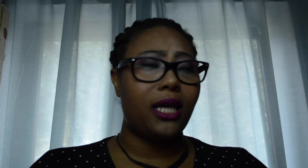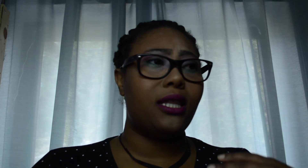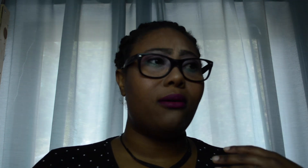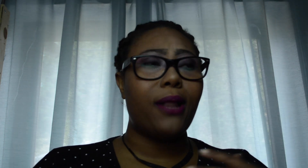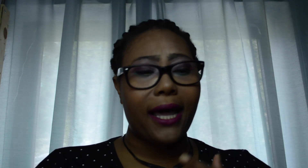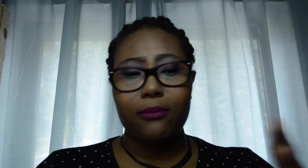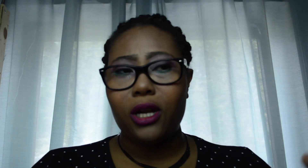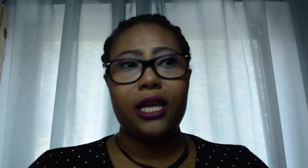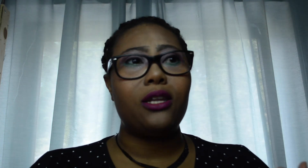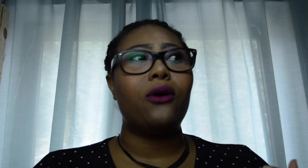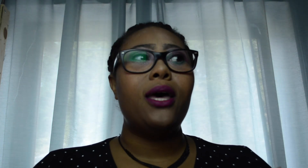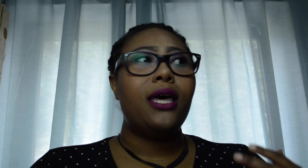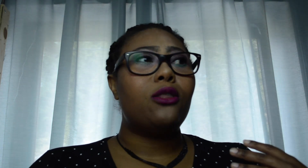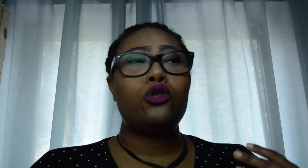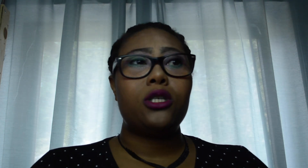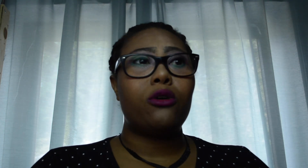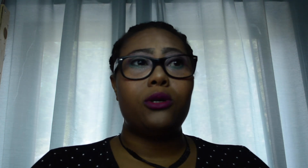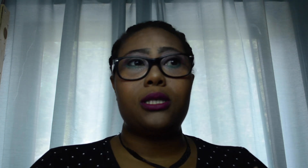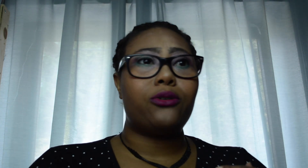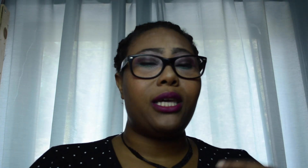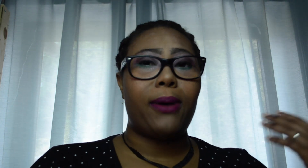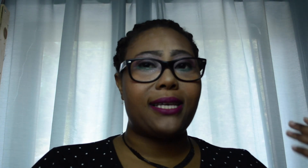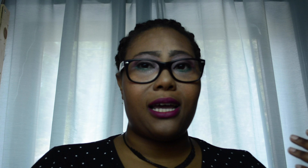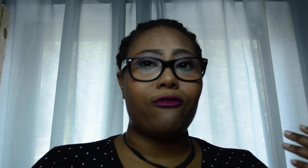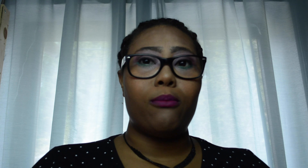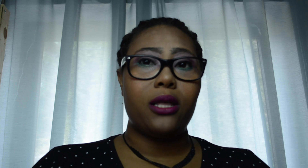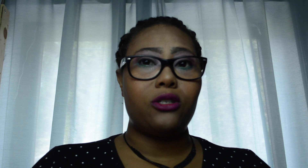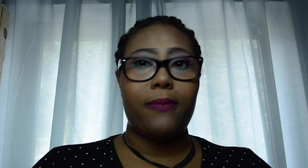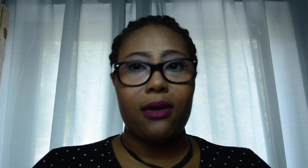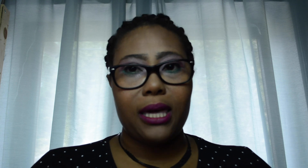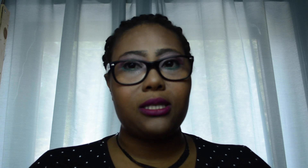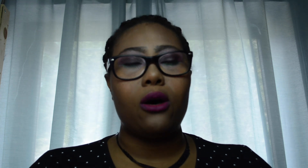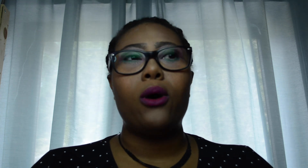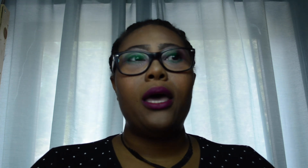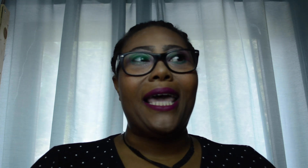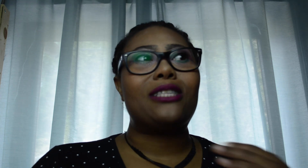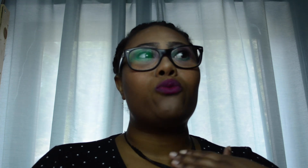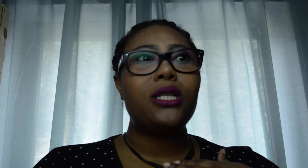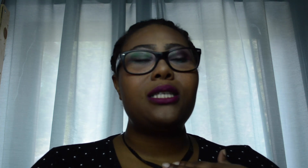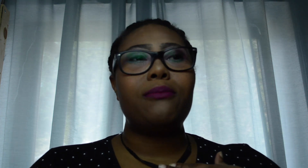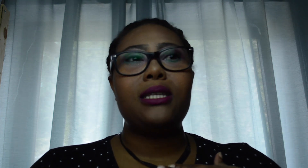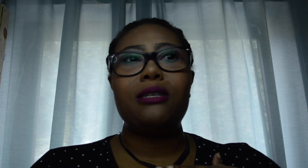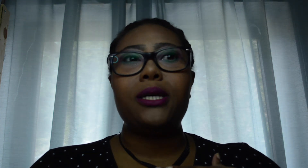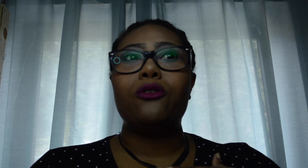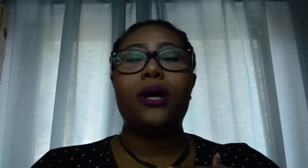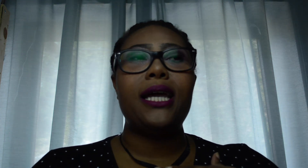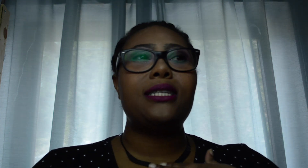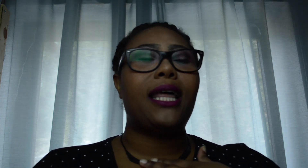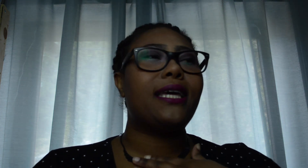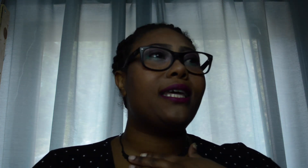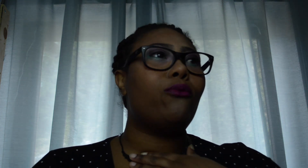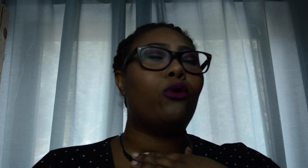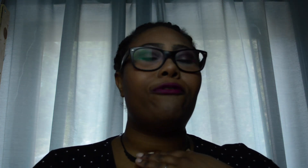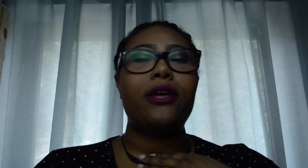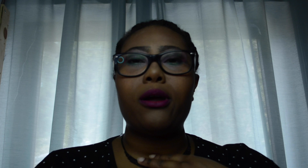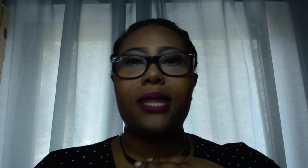intergenerationally in the Black community, you know, those stress hormones literally get passed down from mother to baby. So it's really something deeply ingrained,